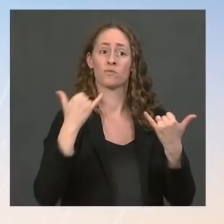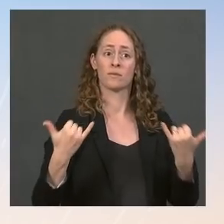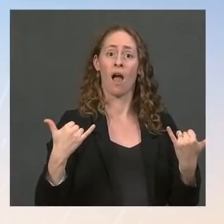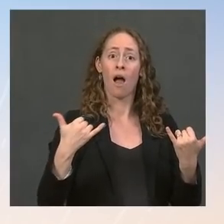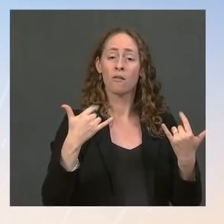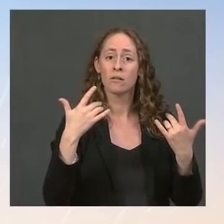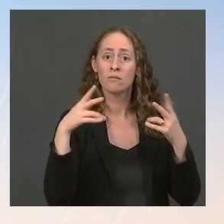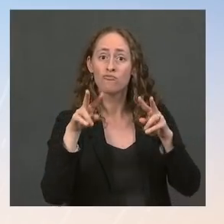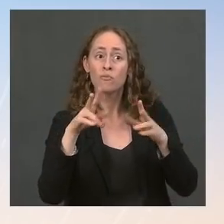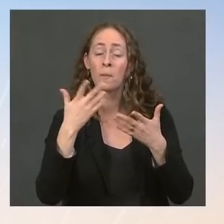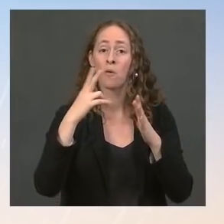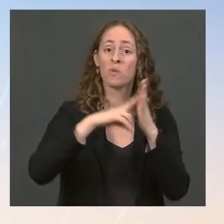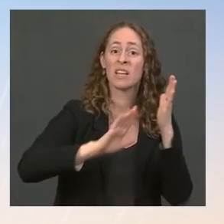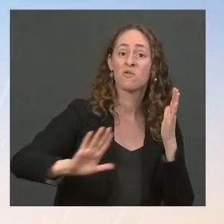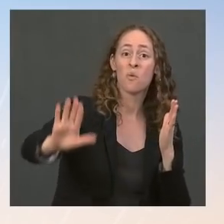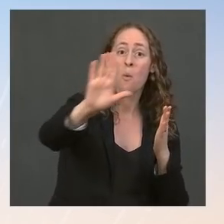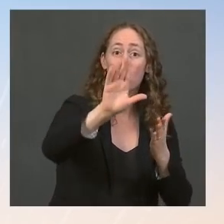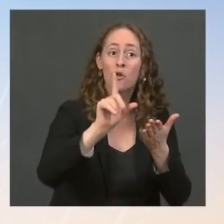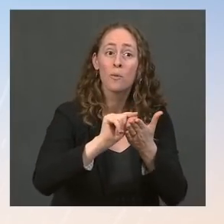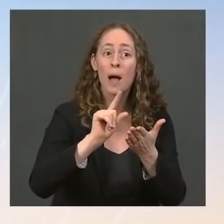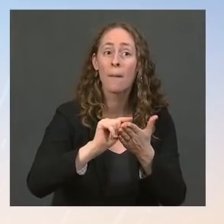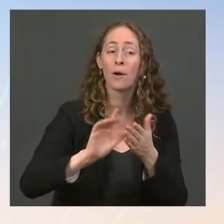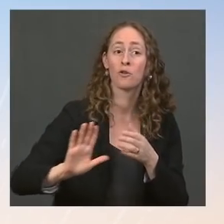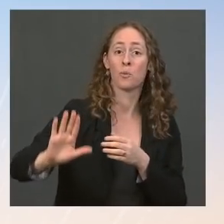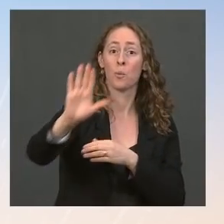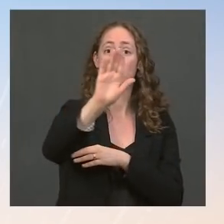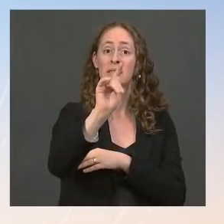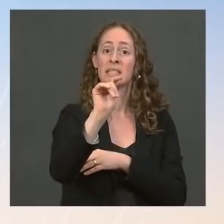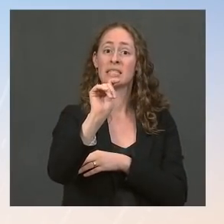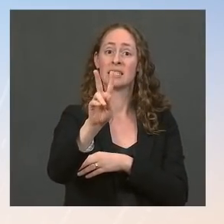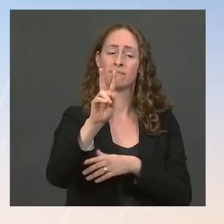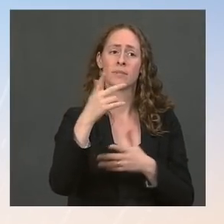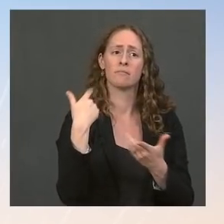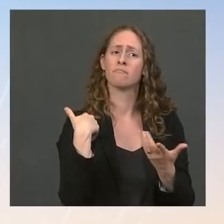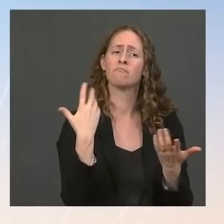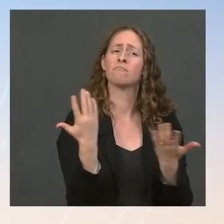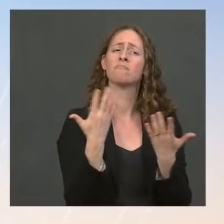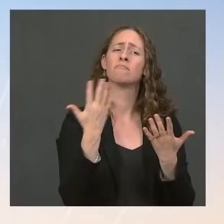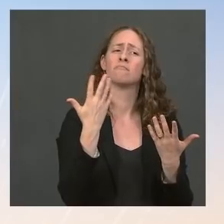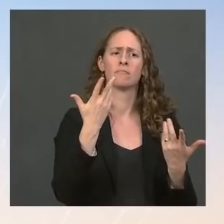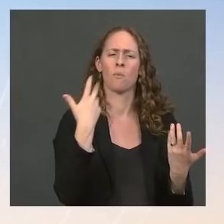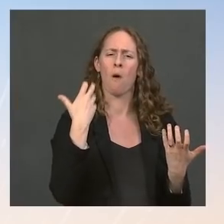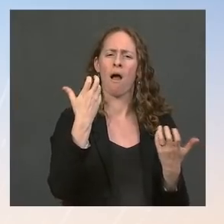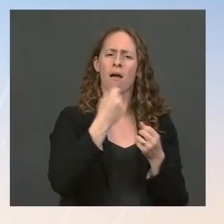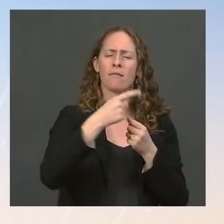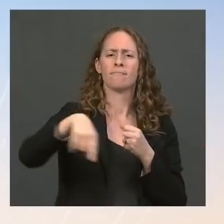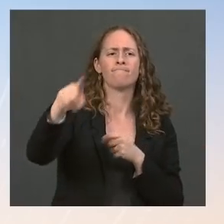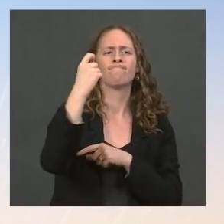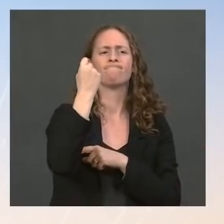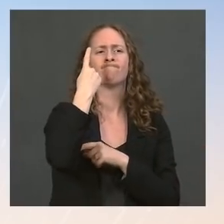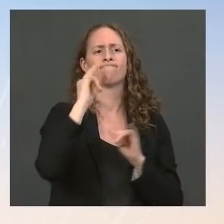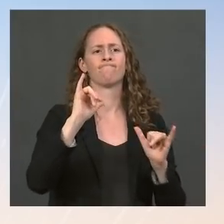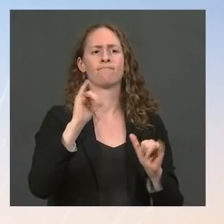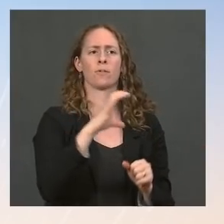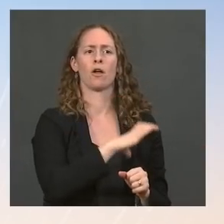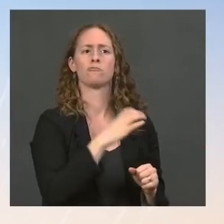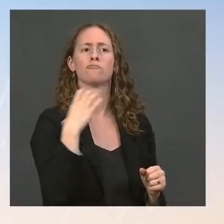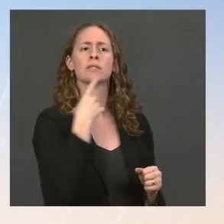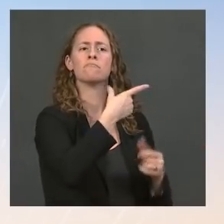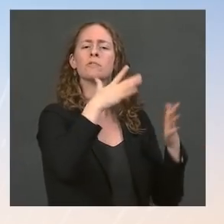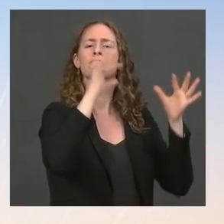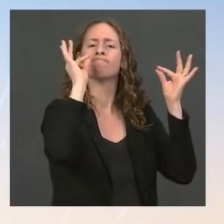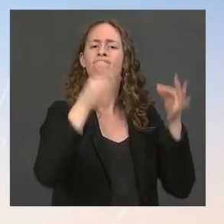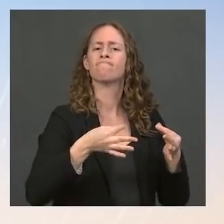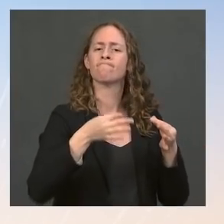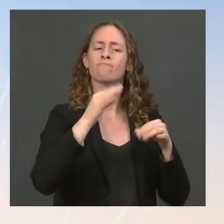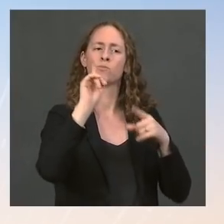newspapers or watching your television shows, what they should understand is leaders in Congress set timelines for votes when they